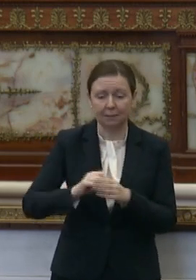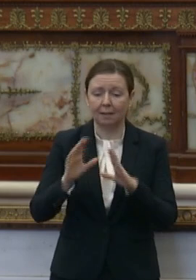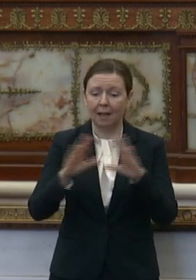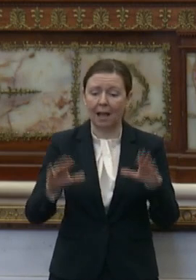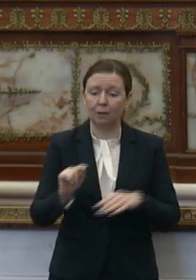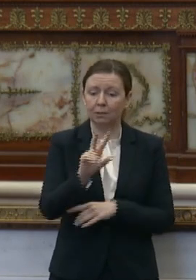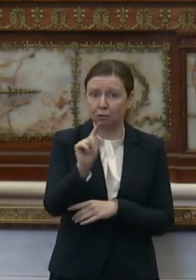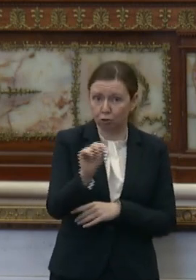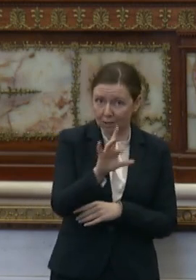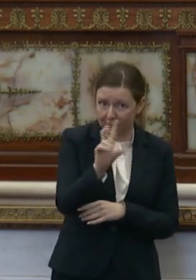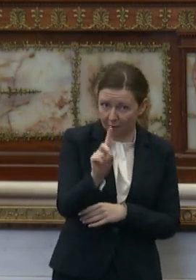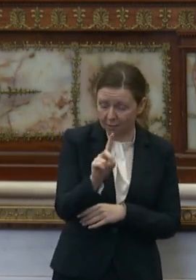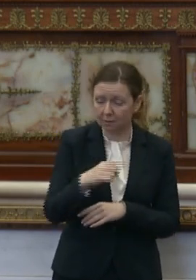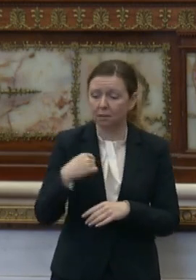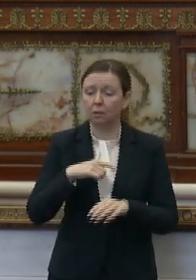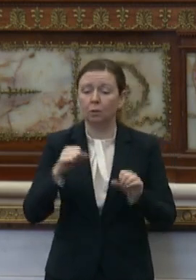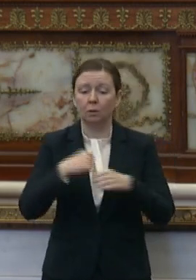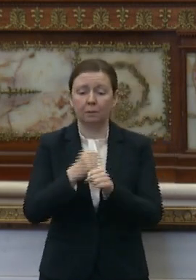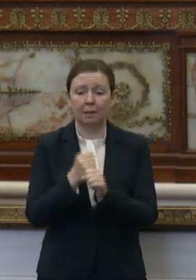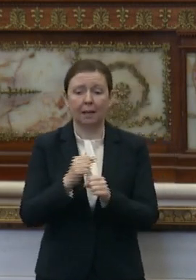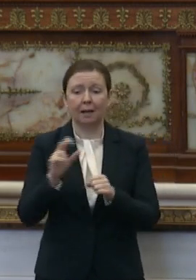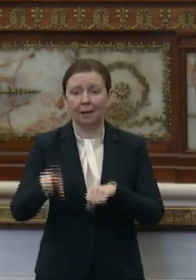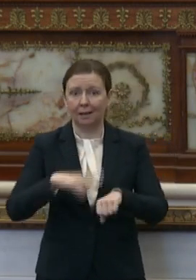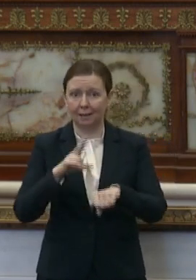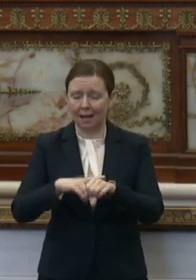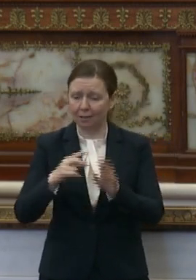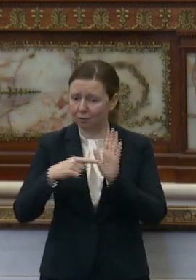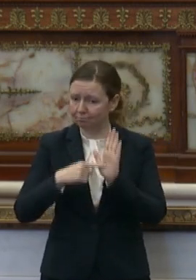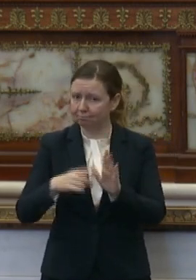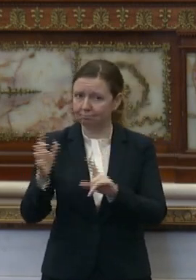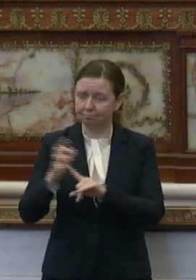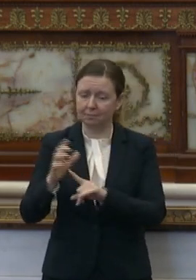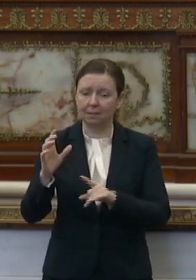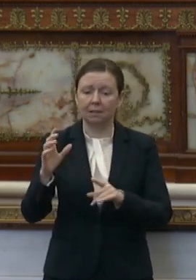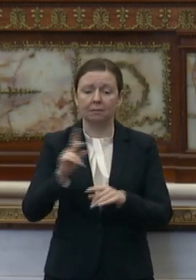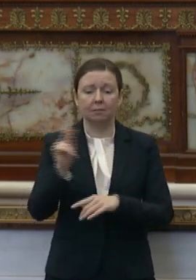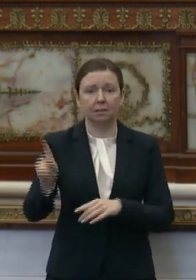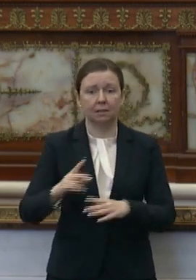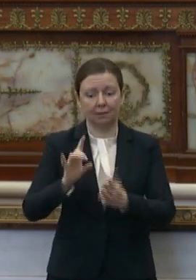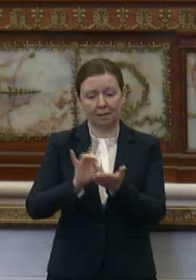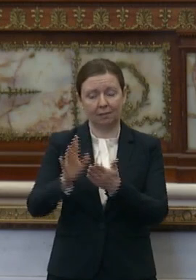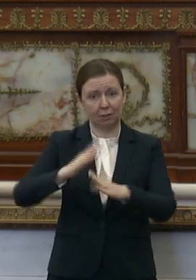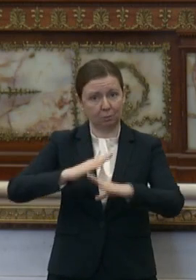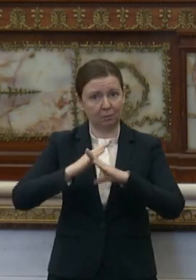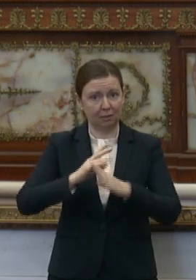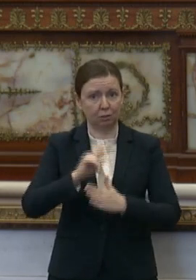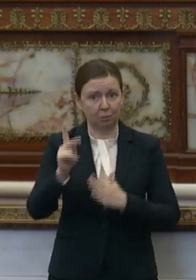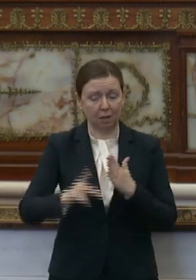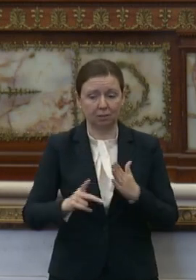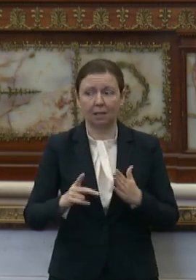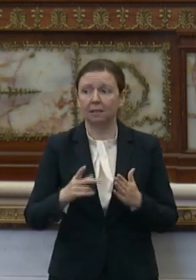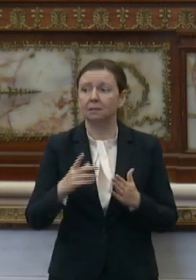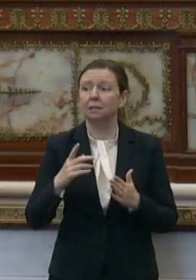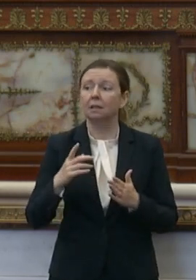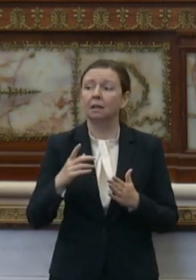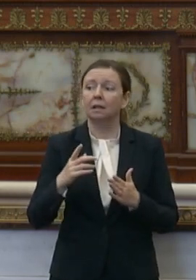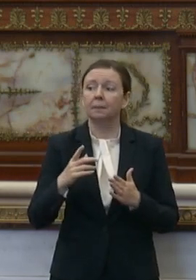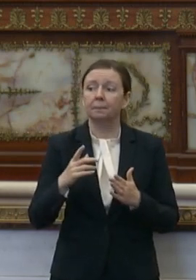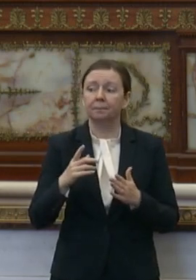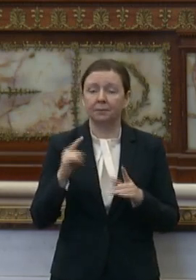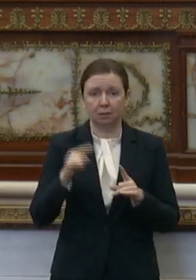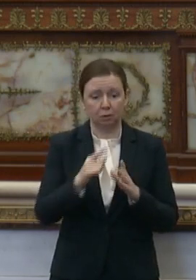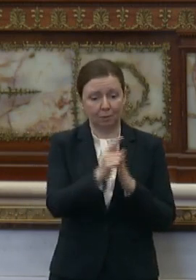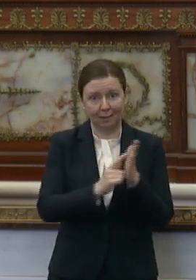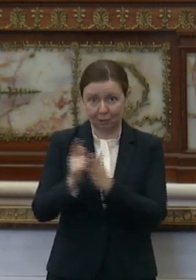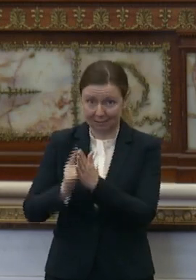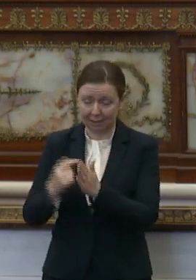Fund. We've been able to create a nationally renowned Philadelphia Eviction Prevention Project and pass right to council legislation.